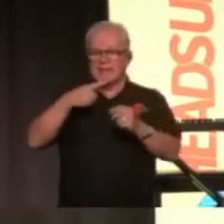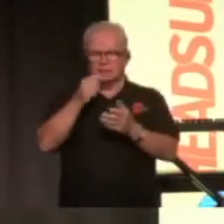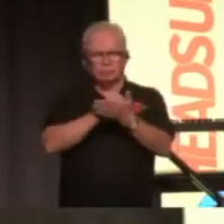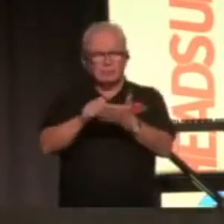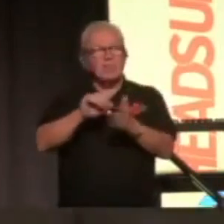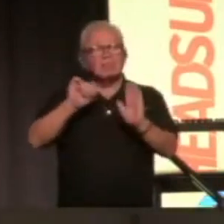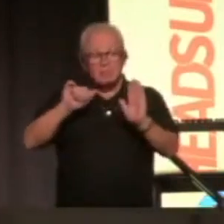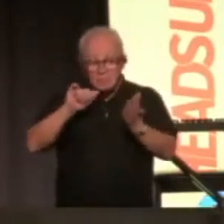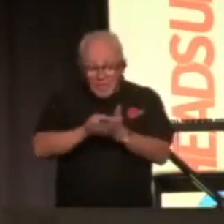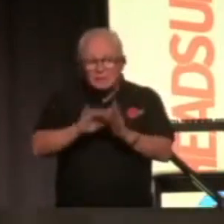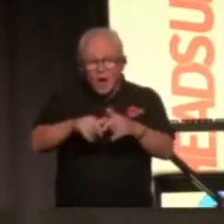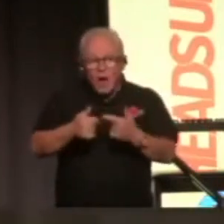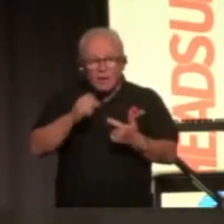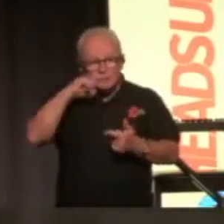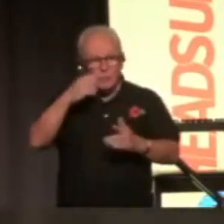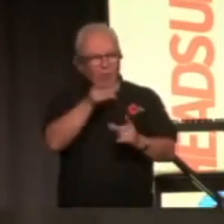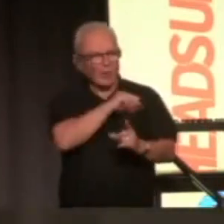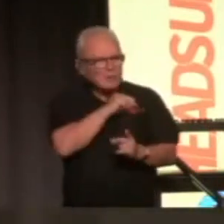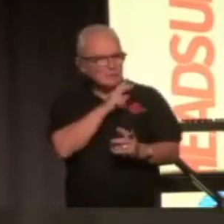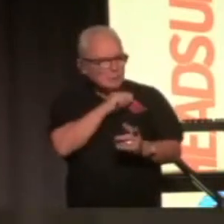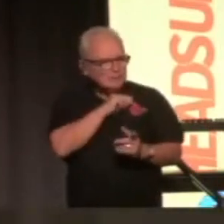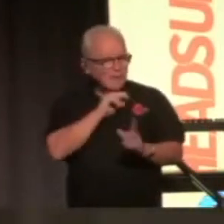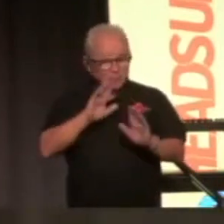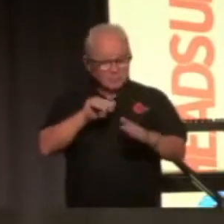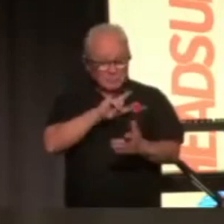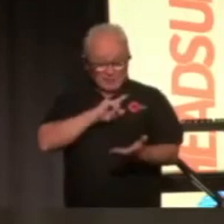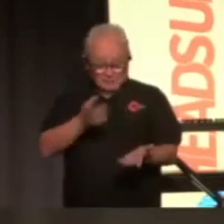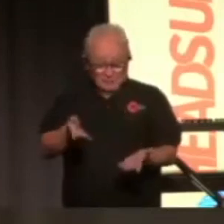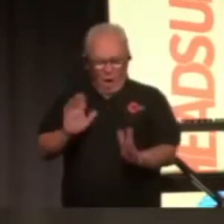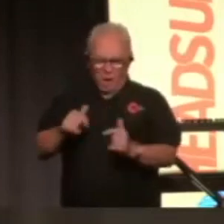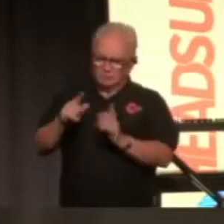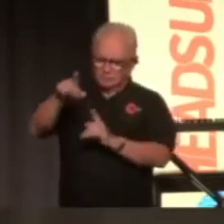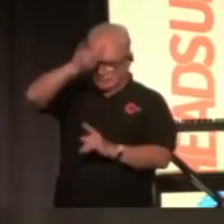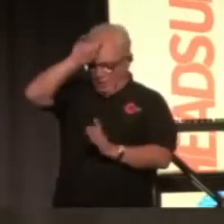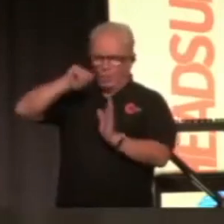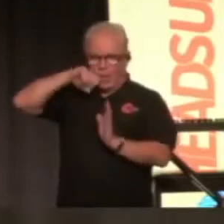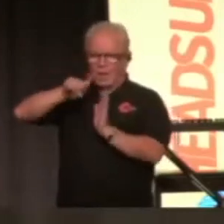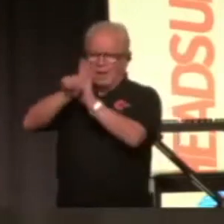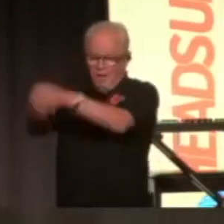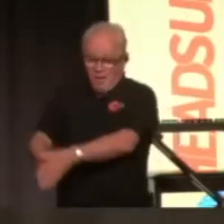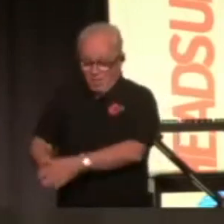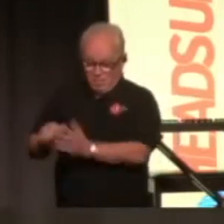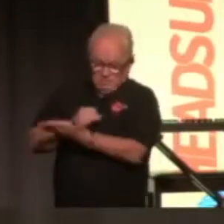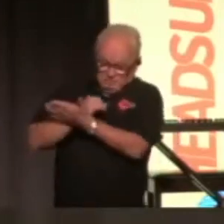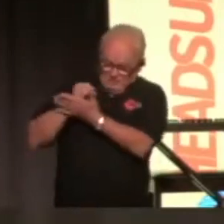That's how you're going to win this. That's how you're going to defeat him. What he's saying against the truth of your